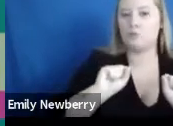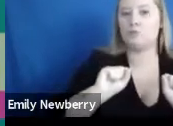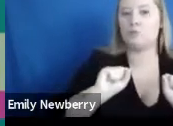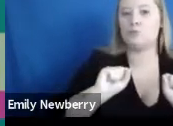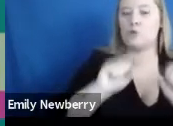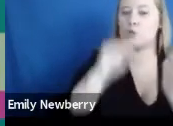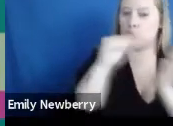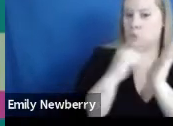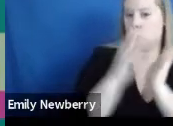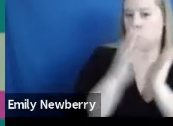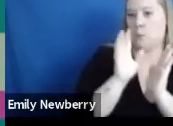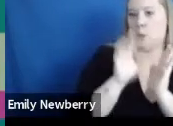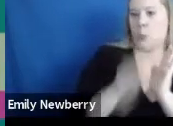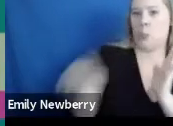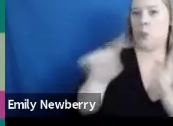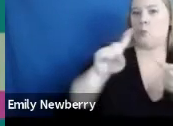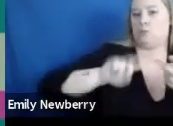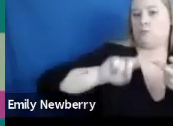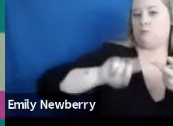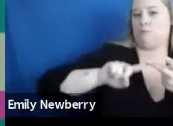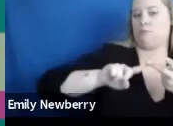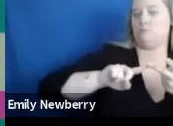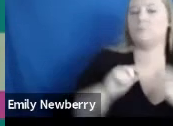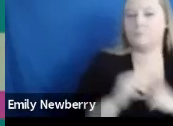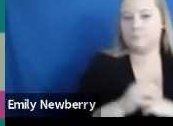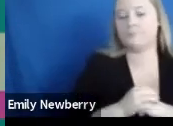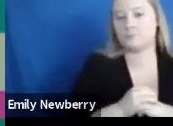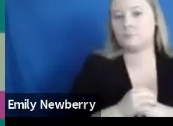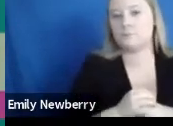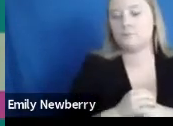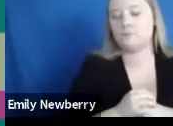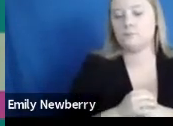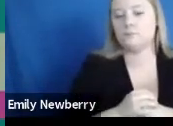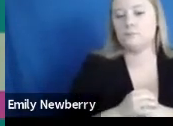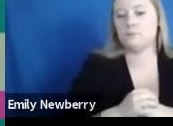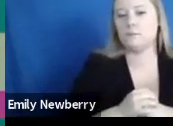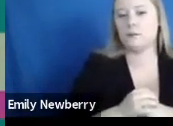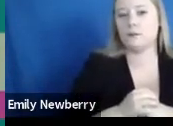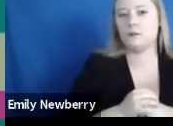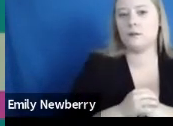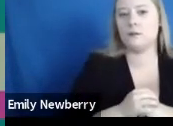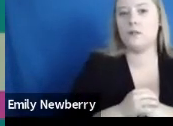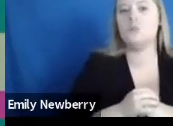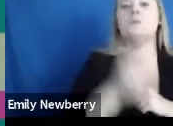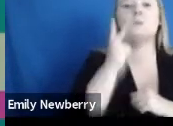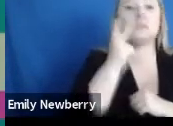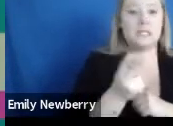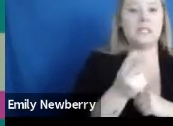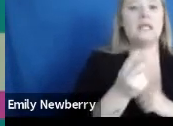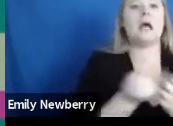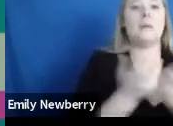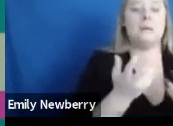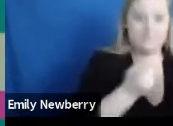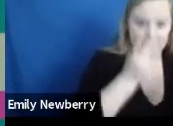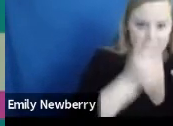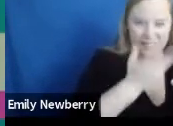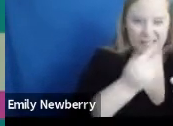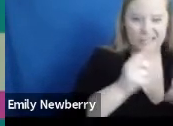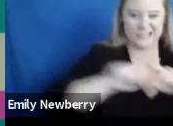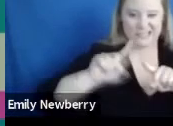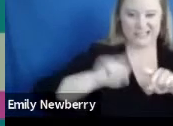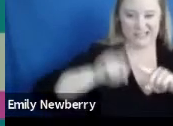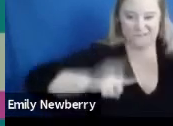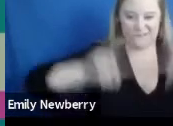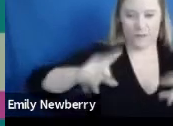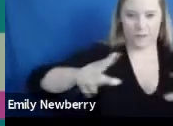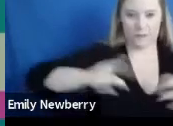those wells. So from there, if we look at the ones we visited, there's a number of different land ownerships. The